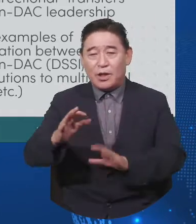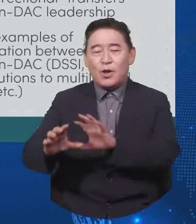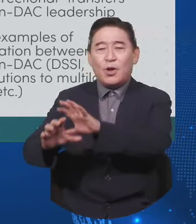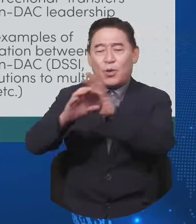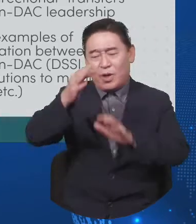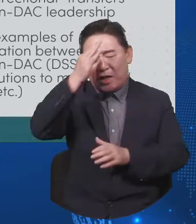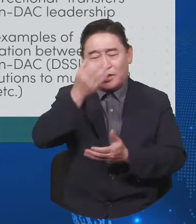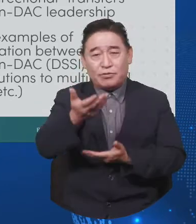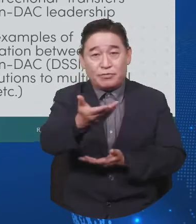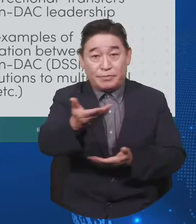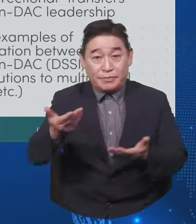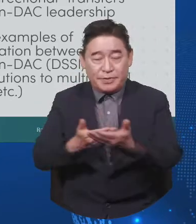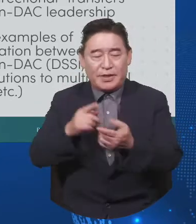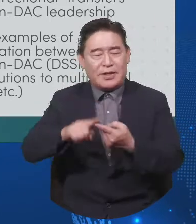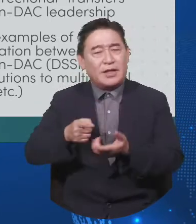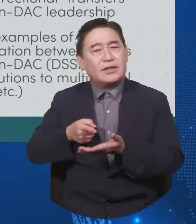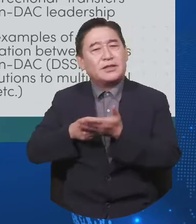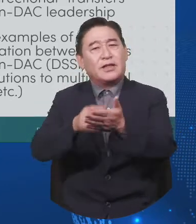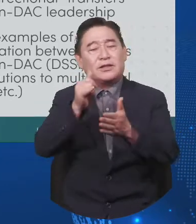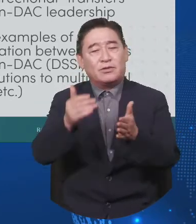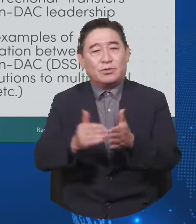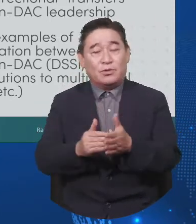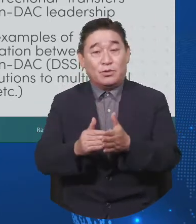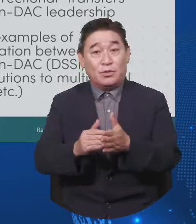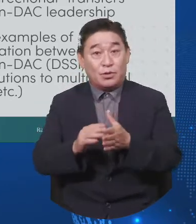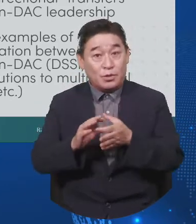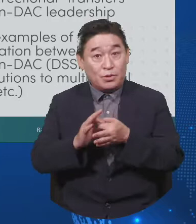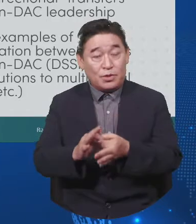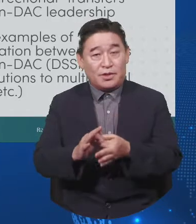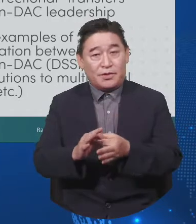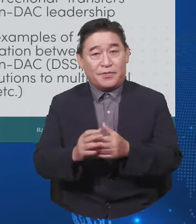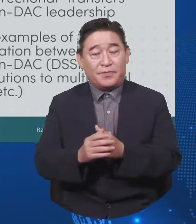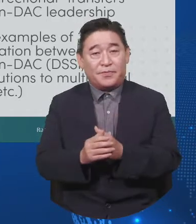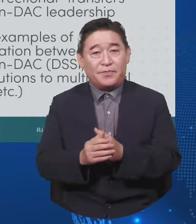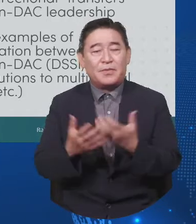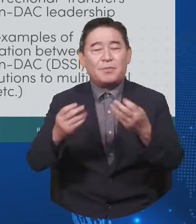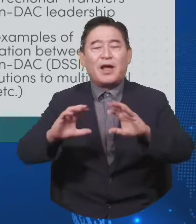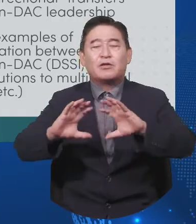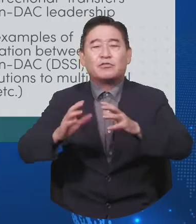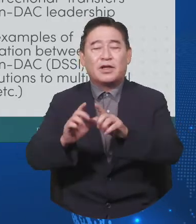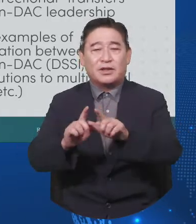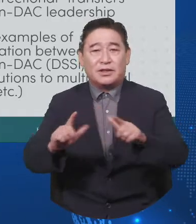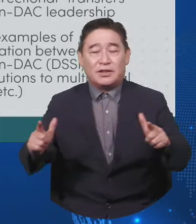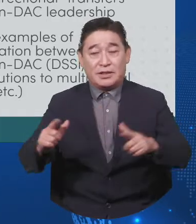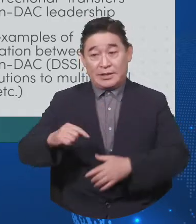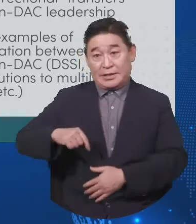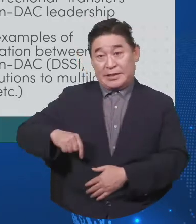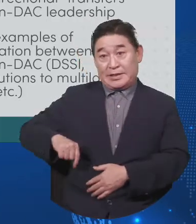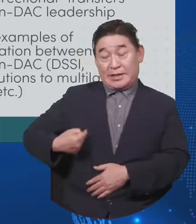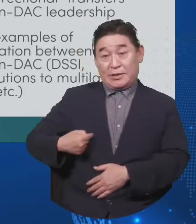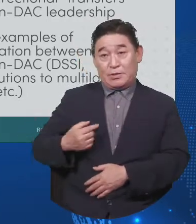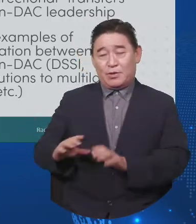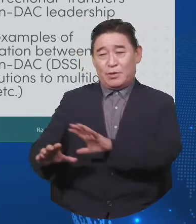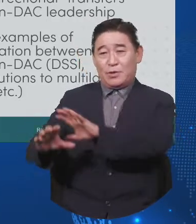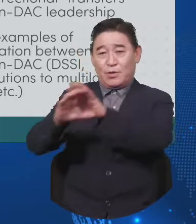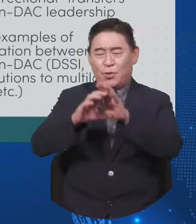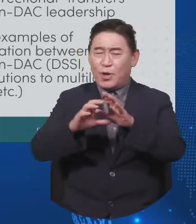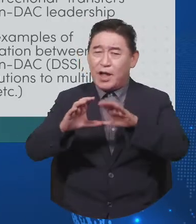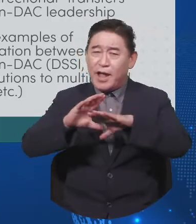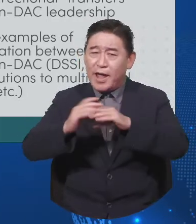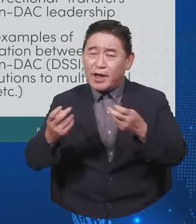to overcome systematic inequalities and allow countries to manufacture their own COVID-related solutions, including